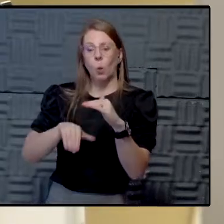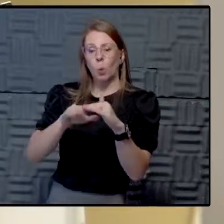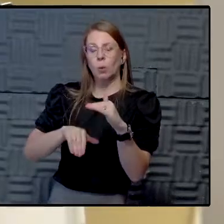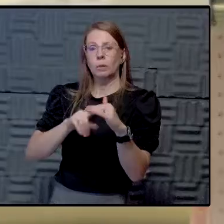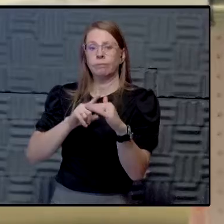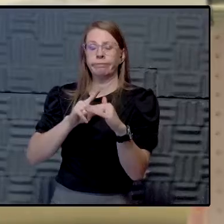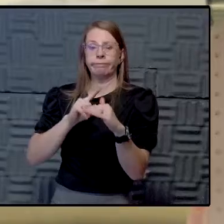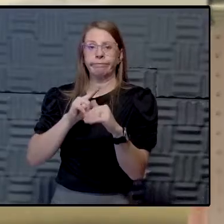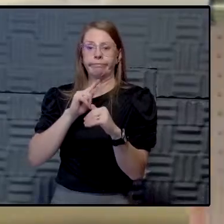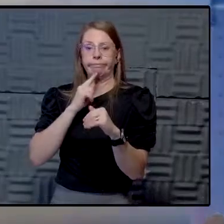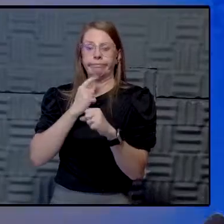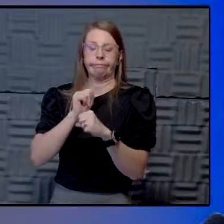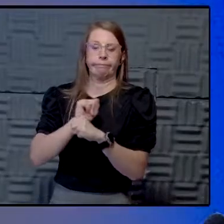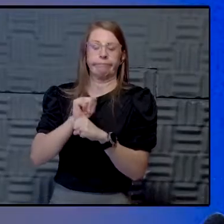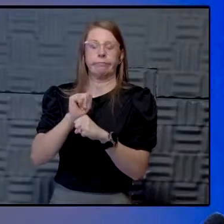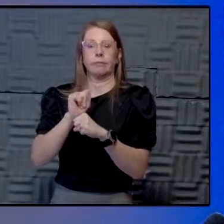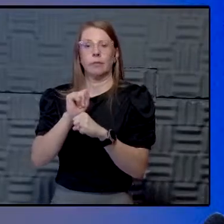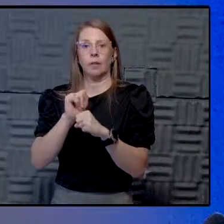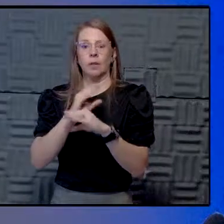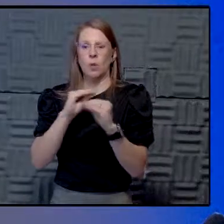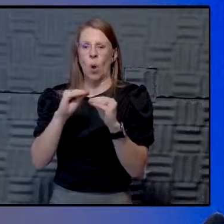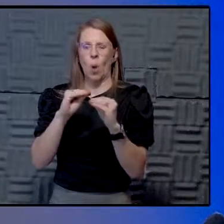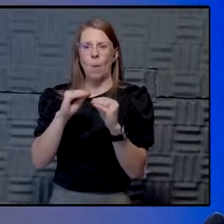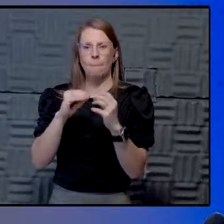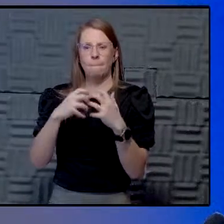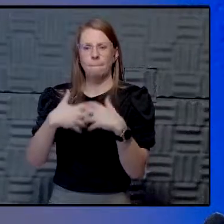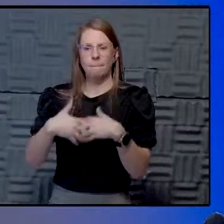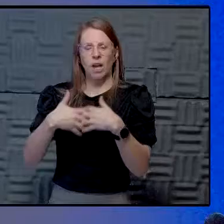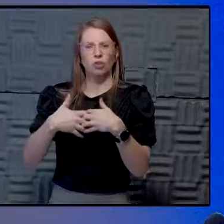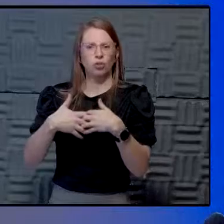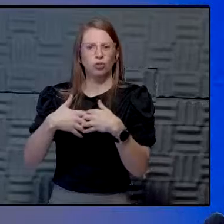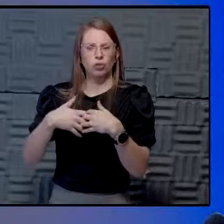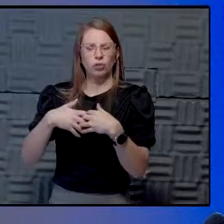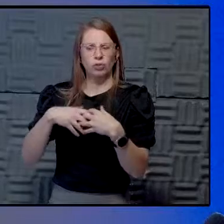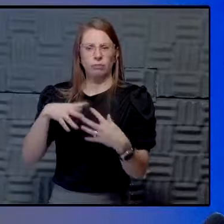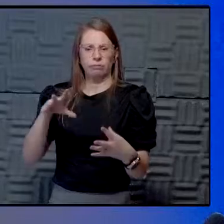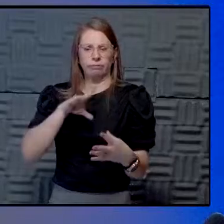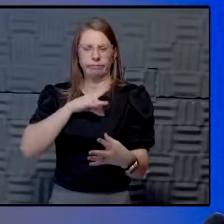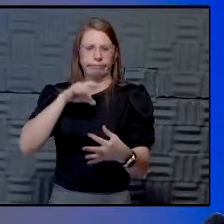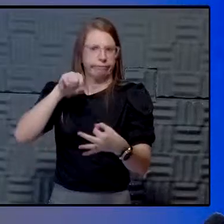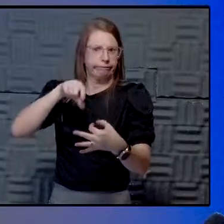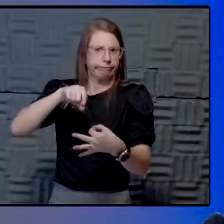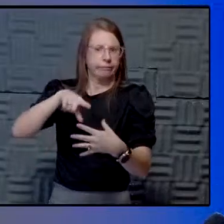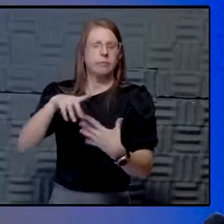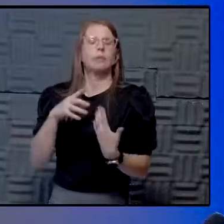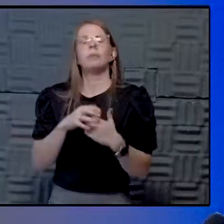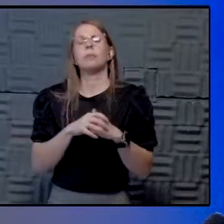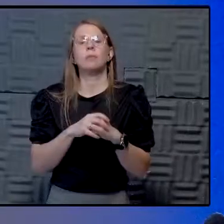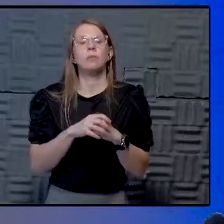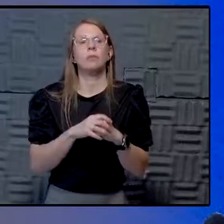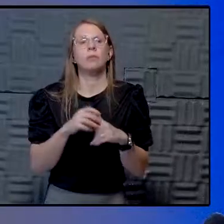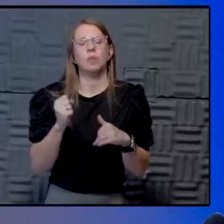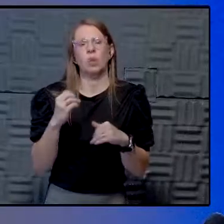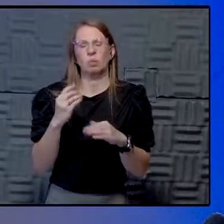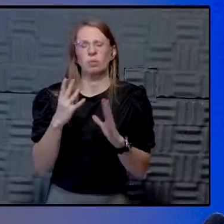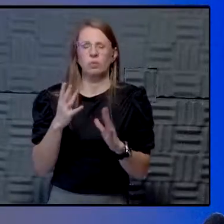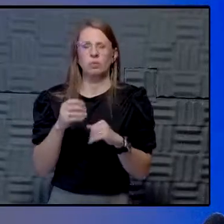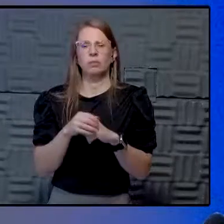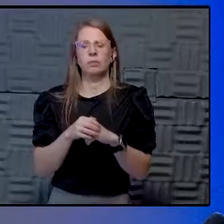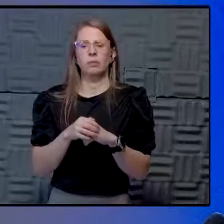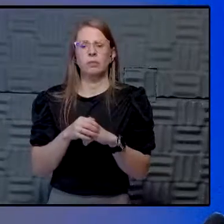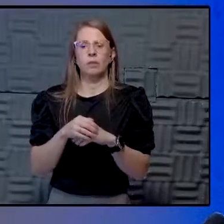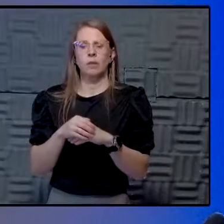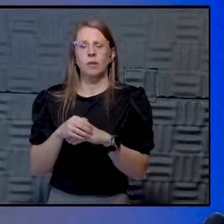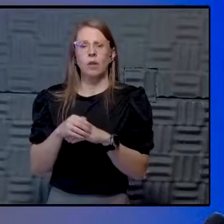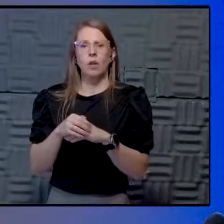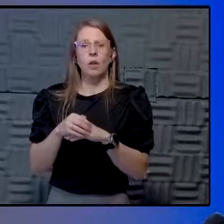acuity, given that we don't have monitors and some of the advanced equipment. So we're still using that area, and it's really keeping the